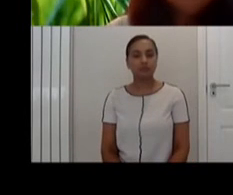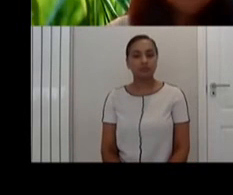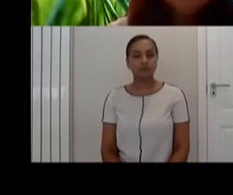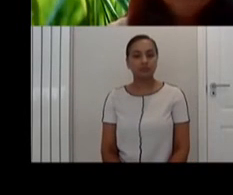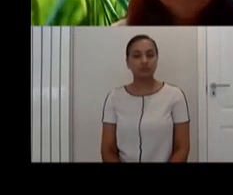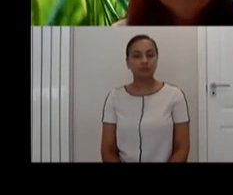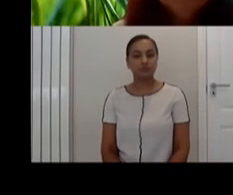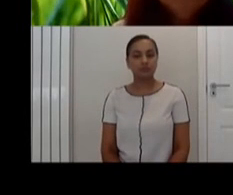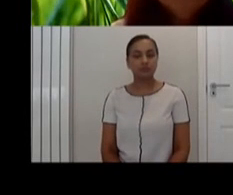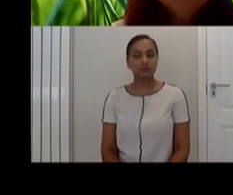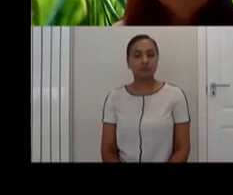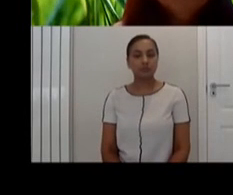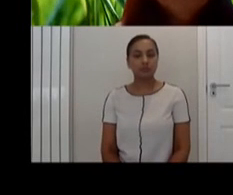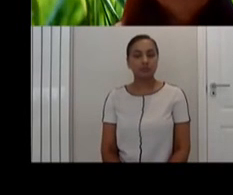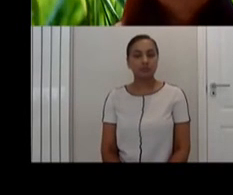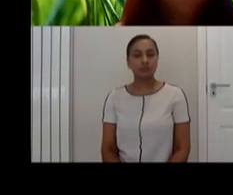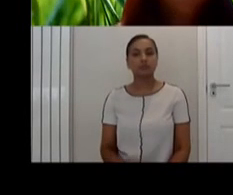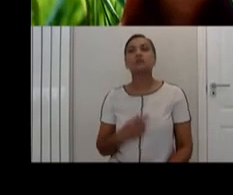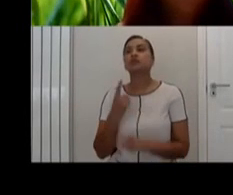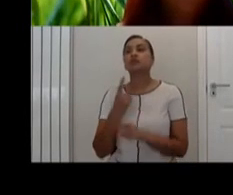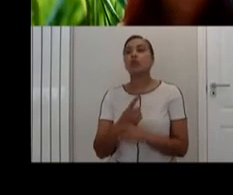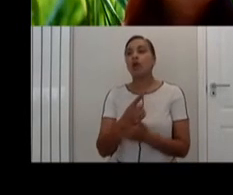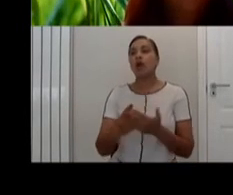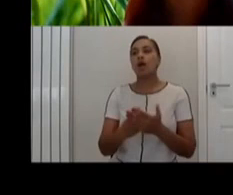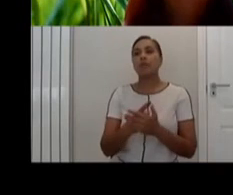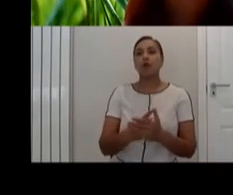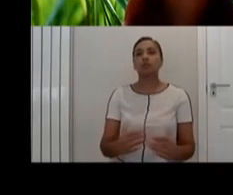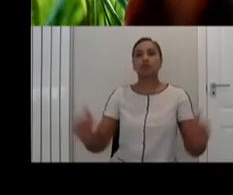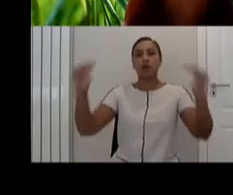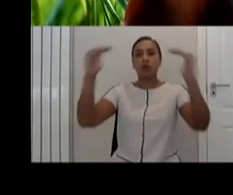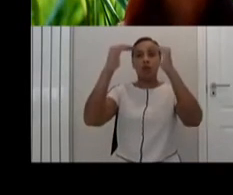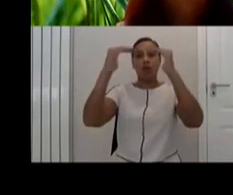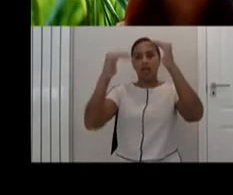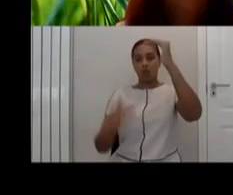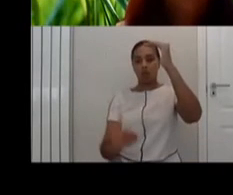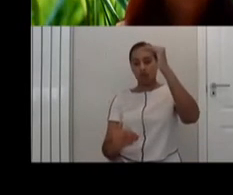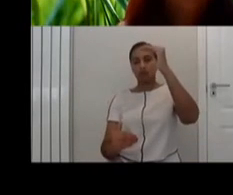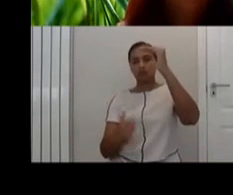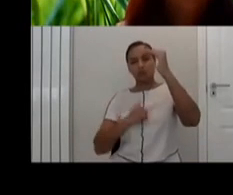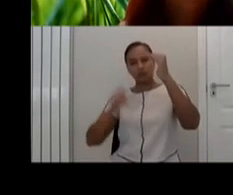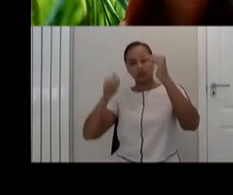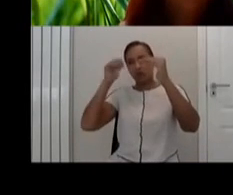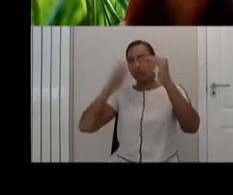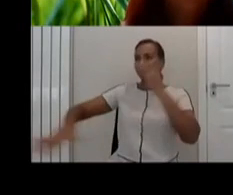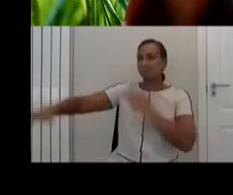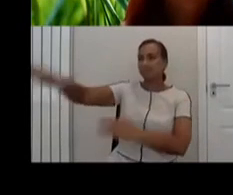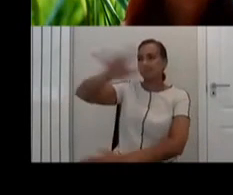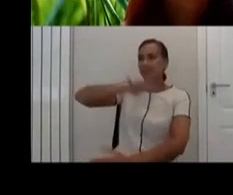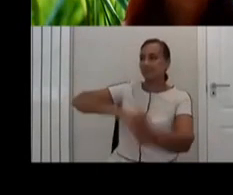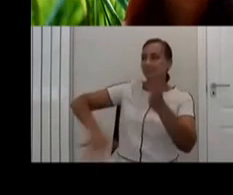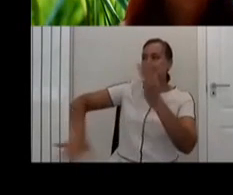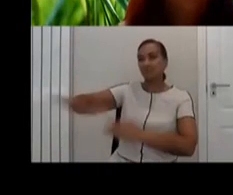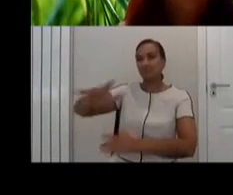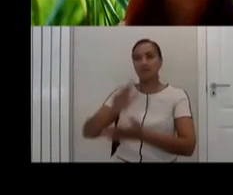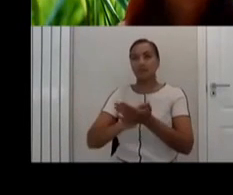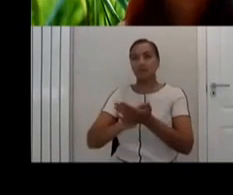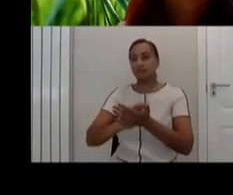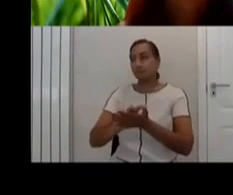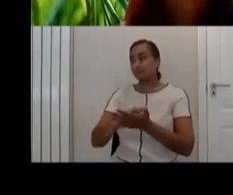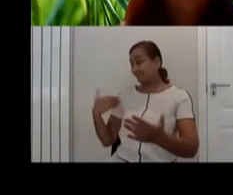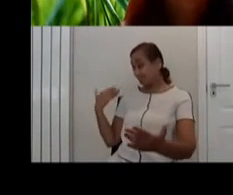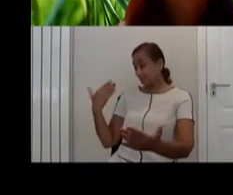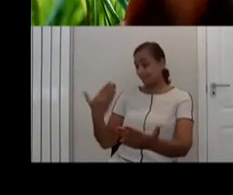to add as well, in relation to the issues around inequality. You know, we're very aware that lockdown has resulted in,